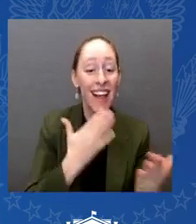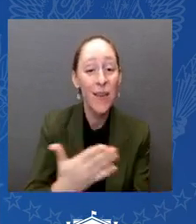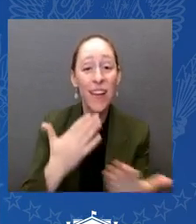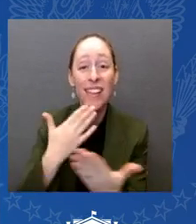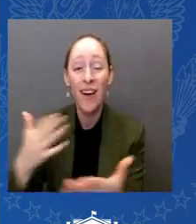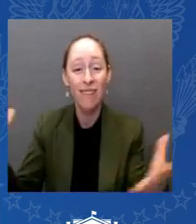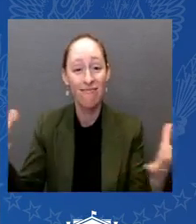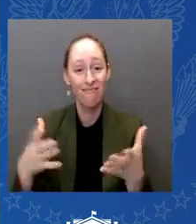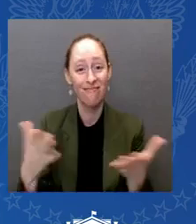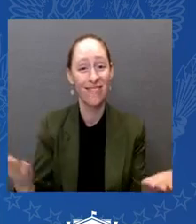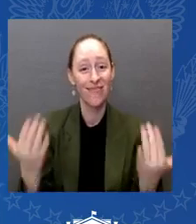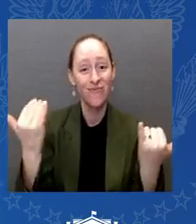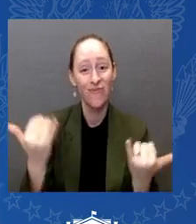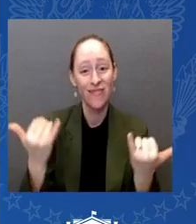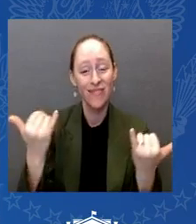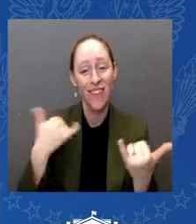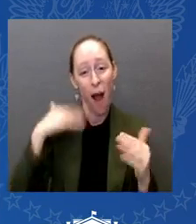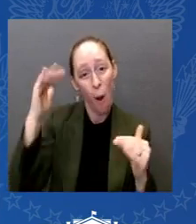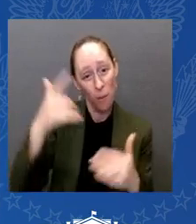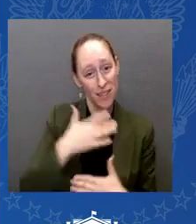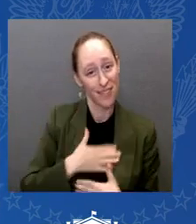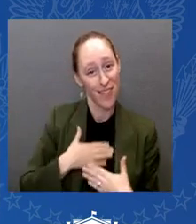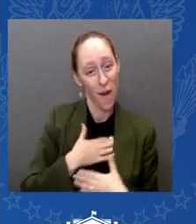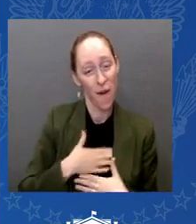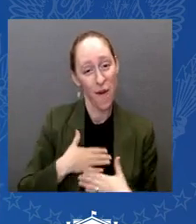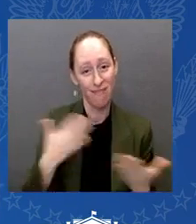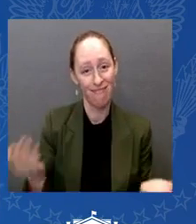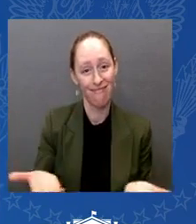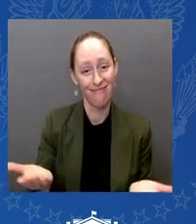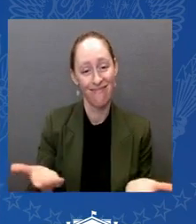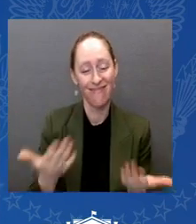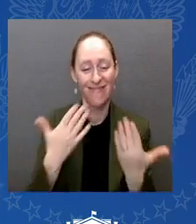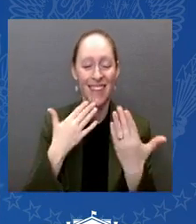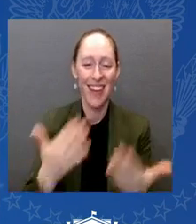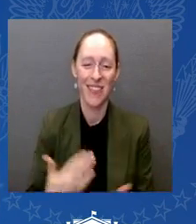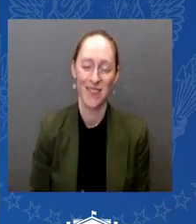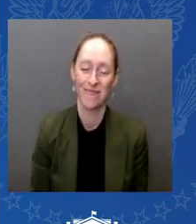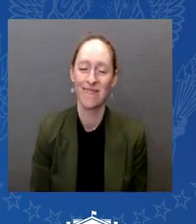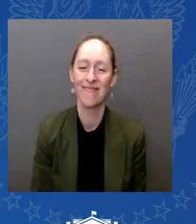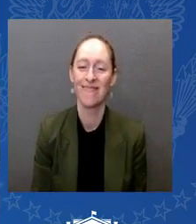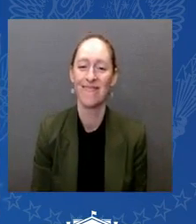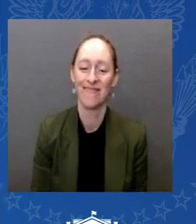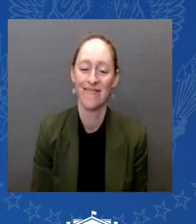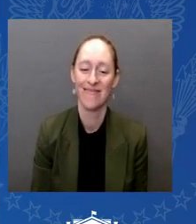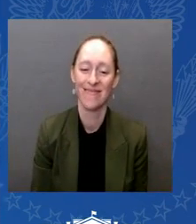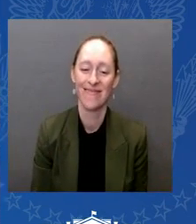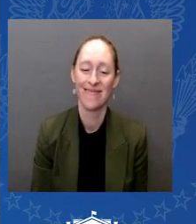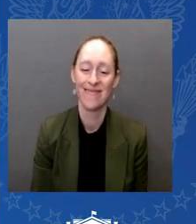Thank you. It is my pleasure, Dr. Jill Biden. Thanks for the invitation. You're welcome.